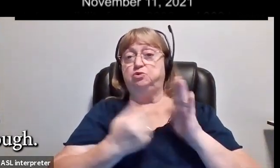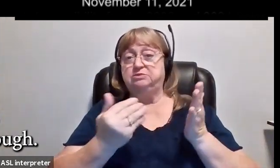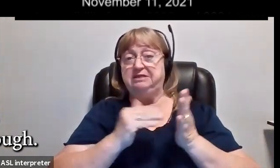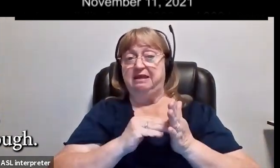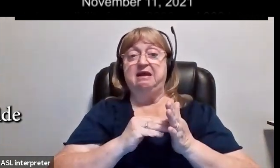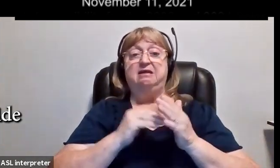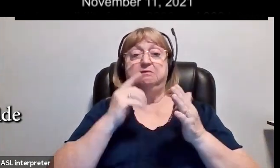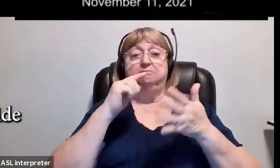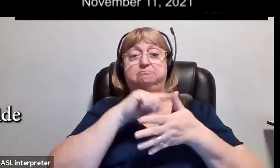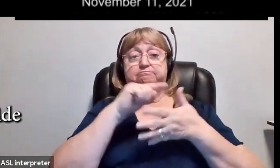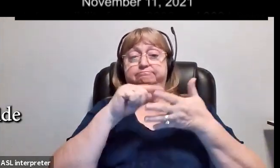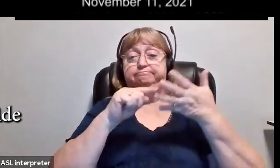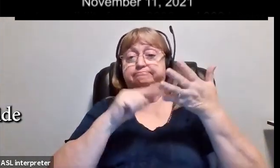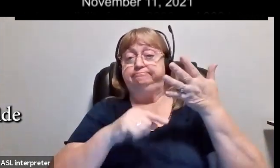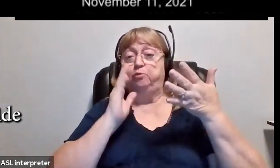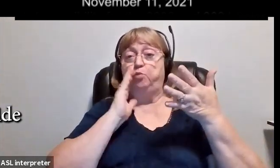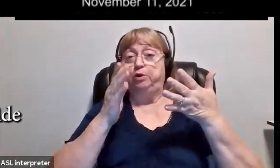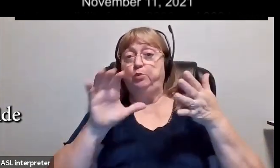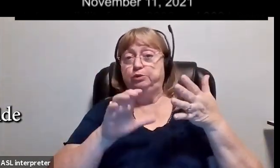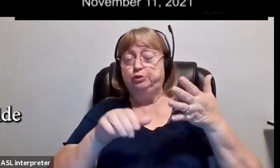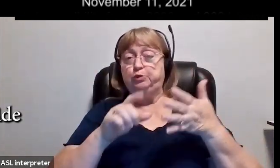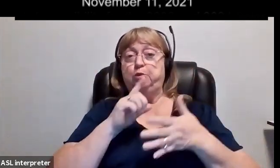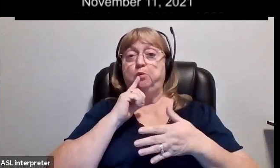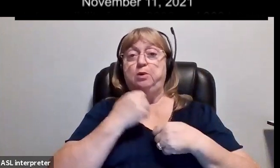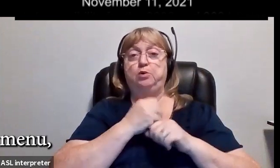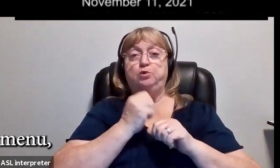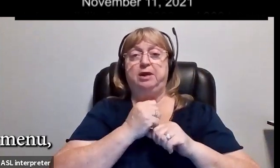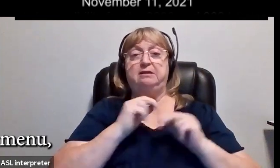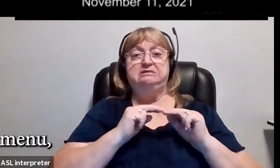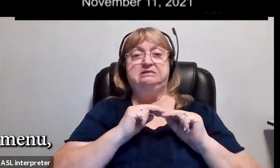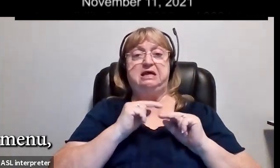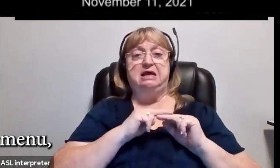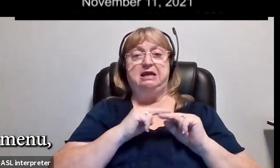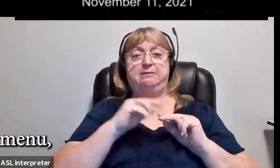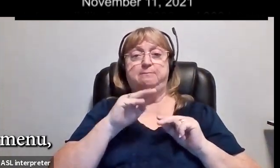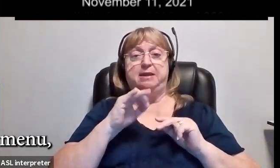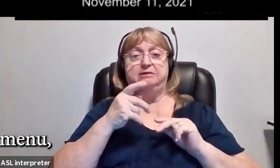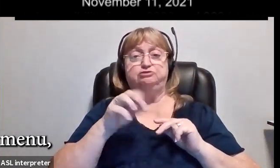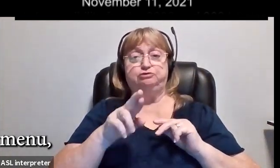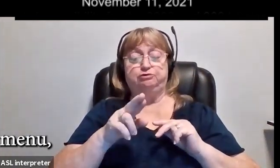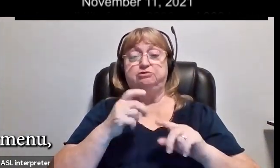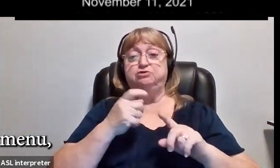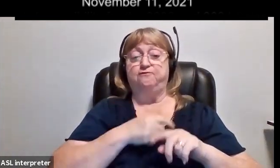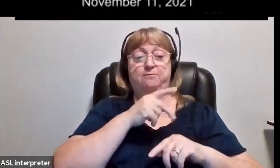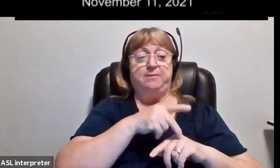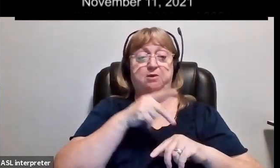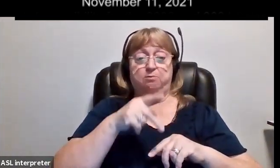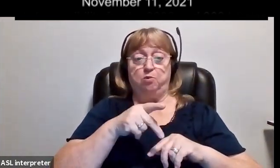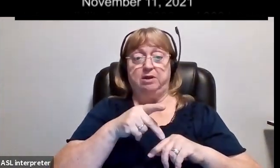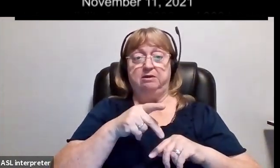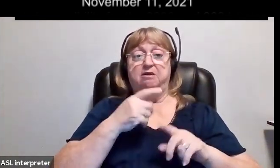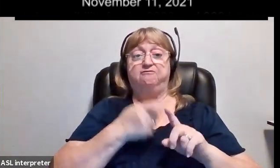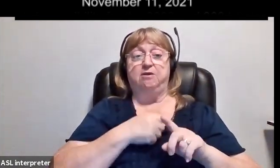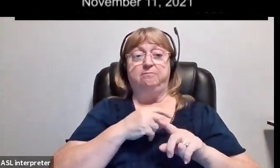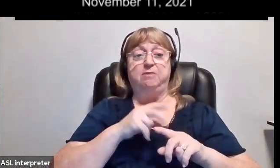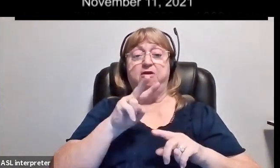that you're going to go through. We're going to look at creating a slide master. So in PowerPoint, from the view menu, you're going to go